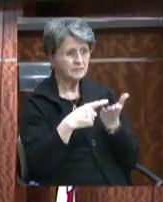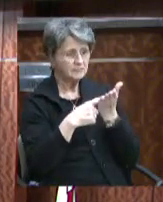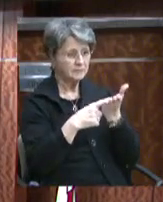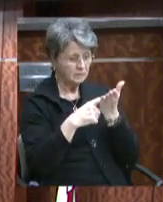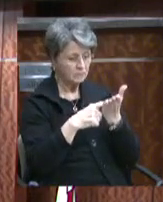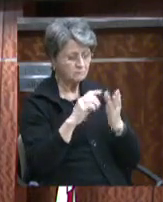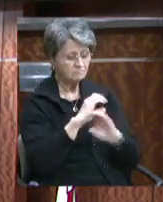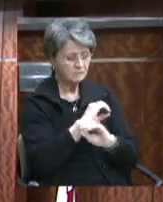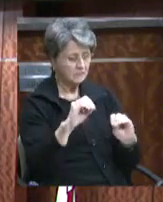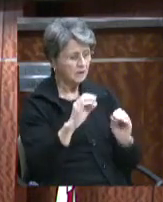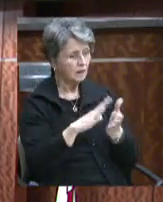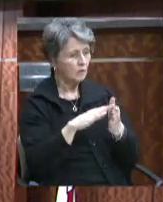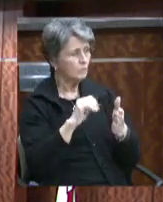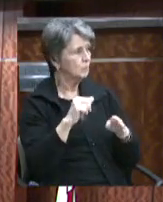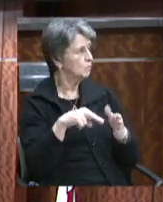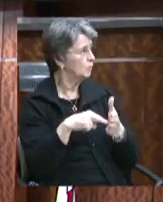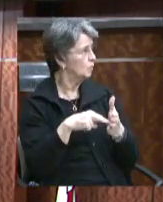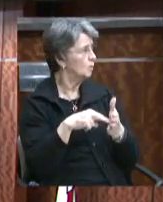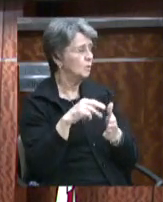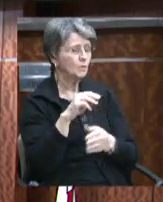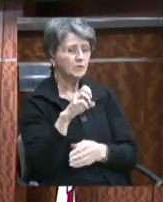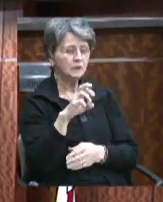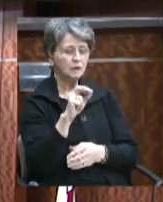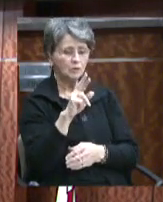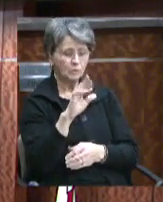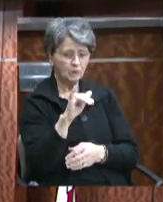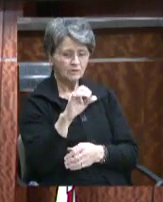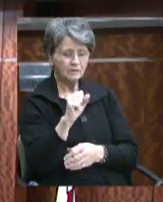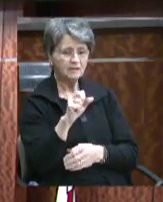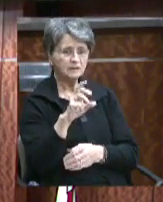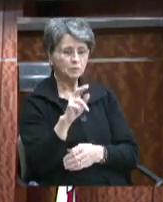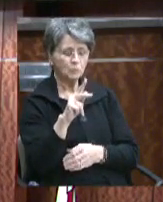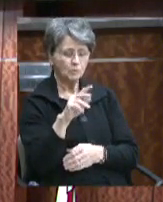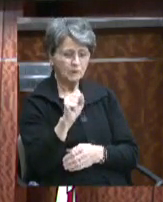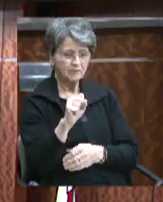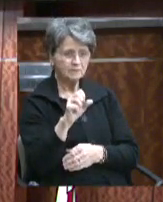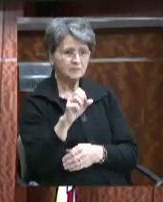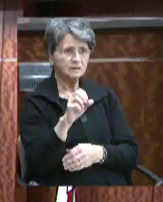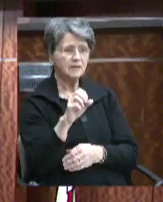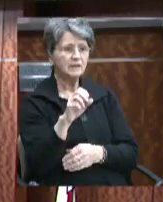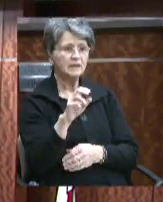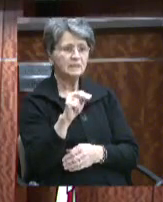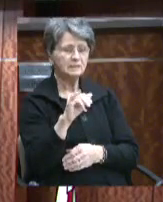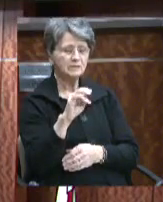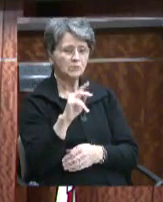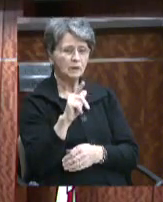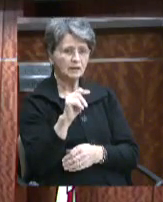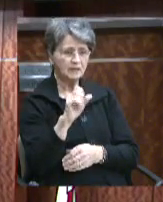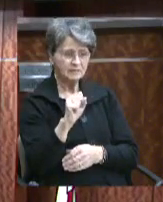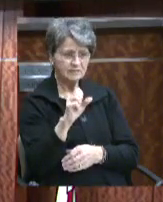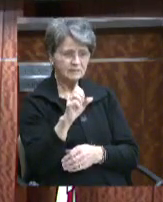Call the roll, Ms. Rao. Ms. Crary? Yes. Mr. Ricks? Aye. Ms. Nicholas? Yes.